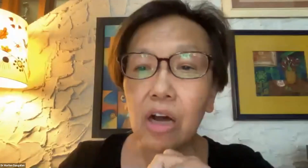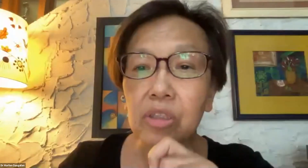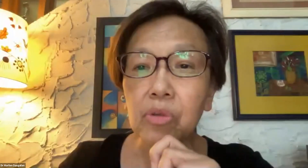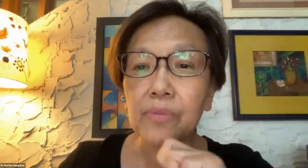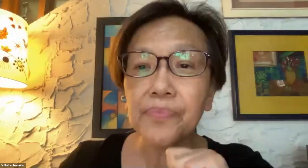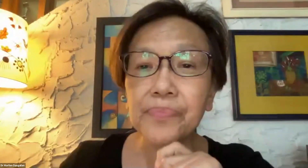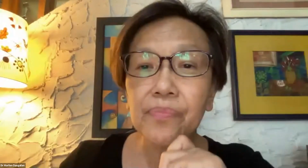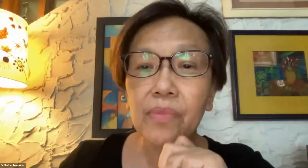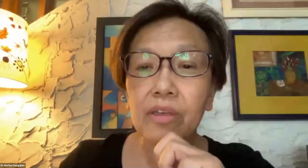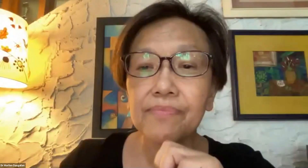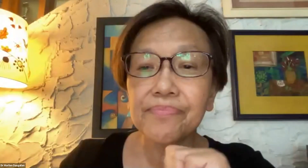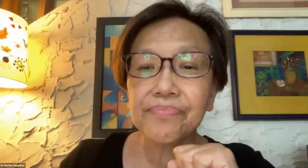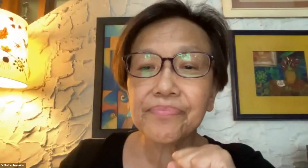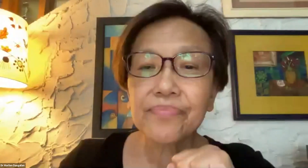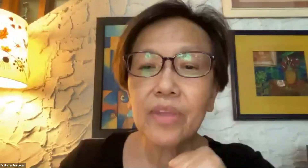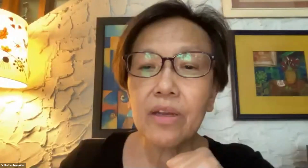LGUs accountable?